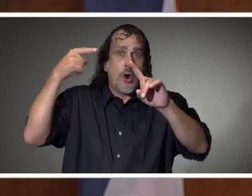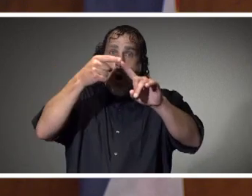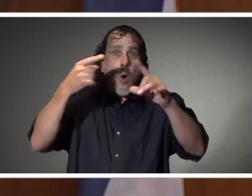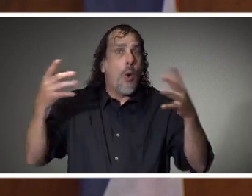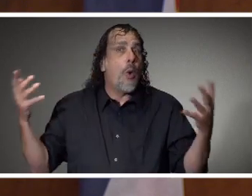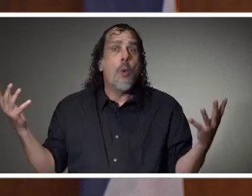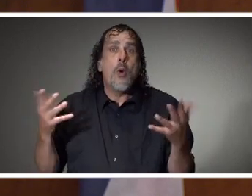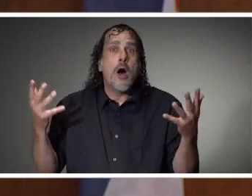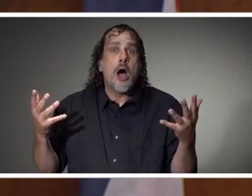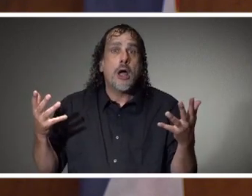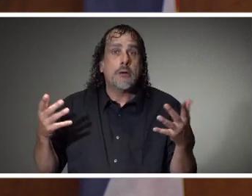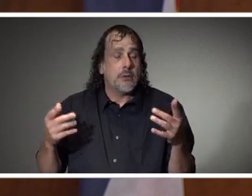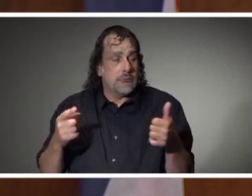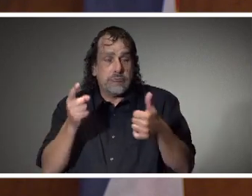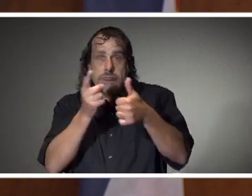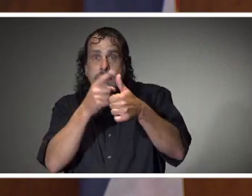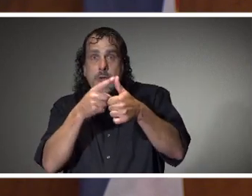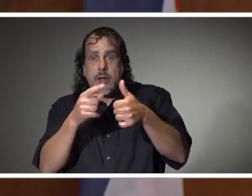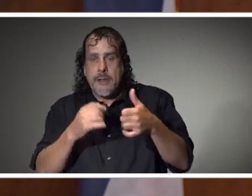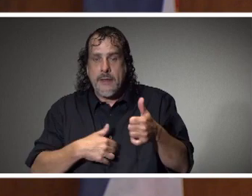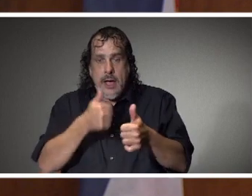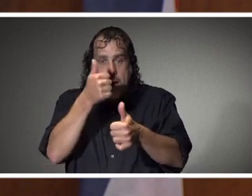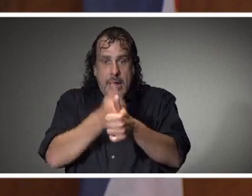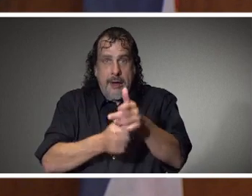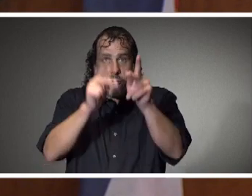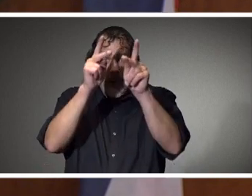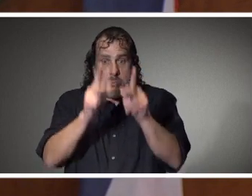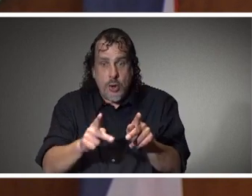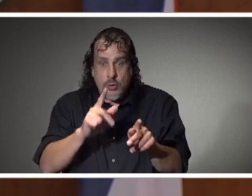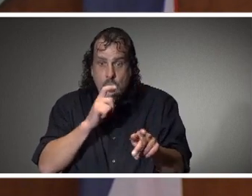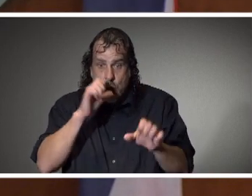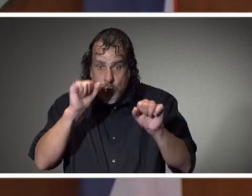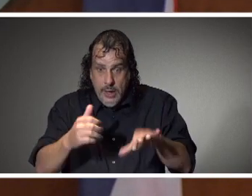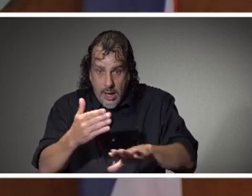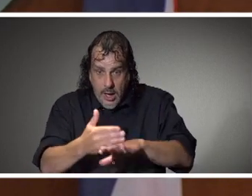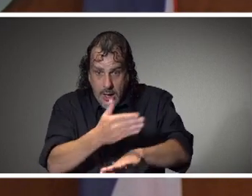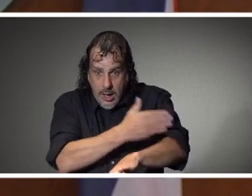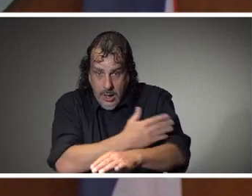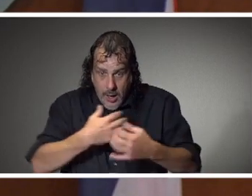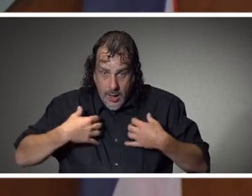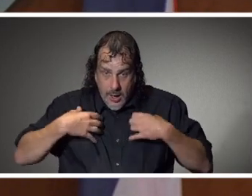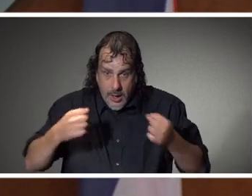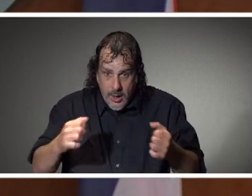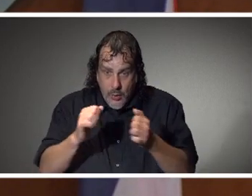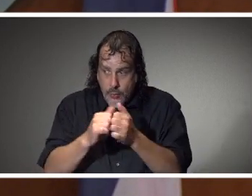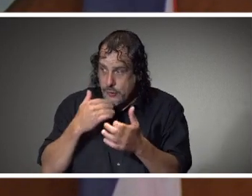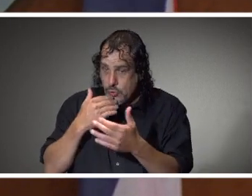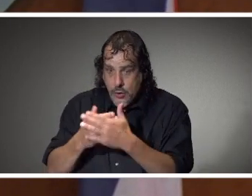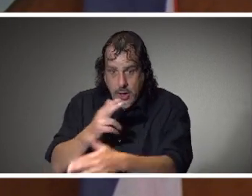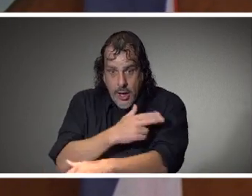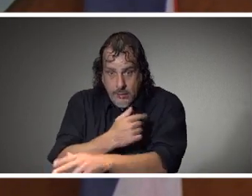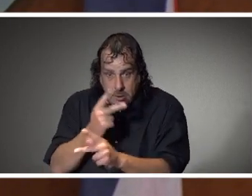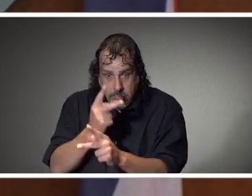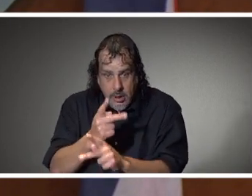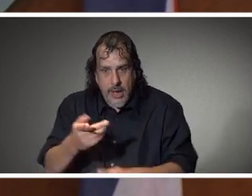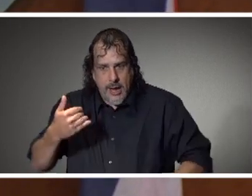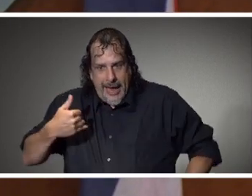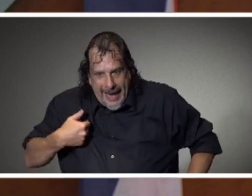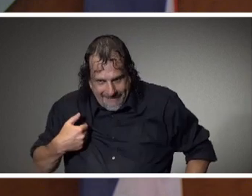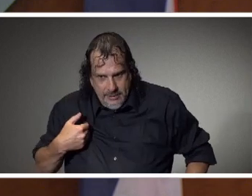this is that every single Mississippian that can get better with quality care receives that quality care. And